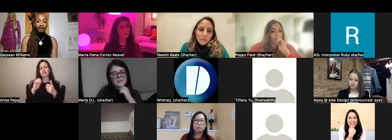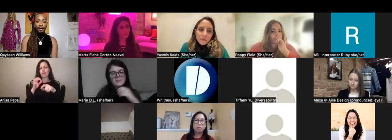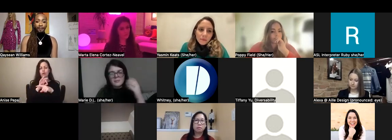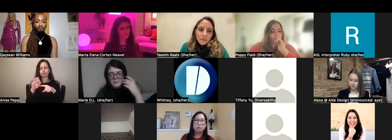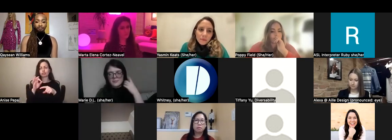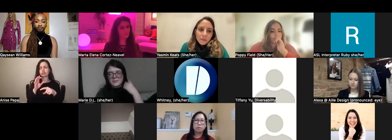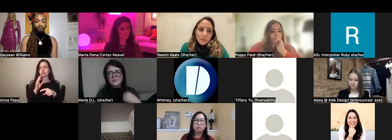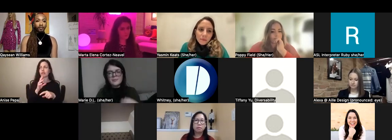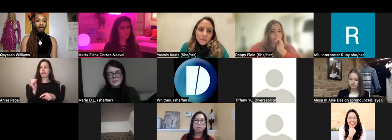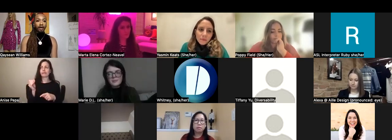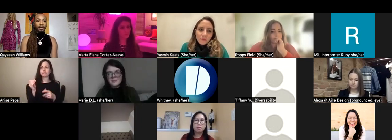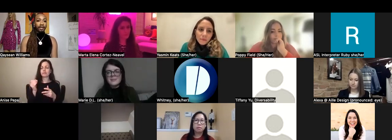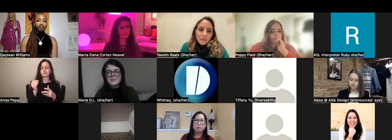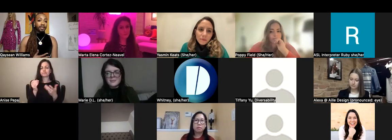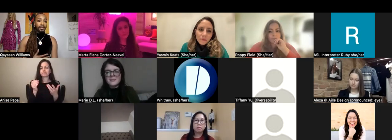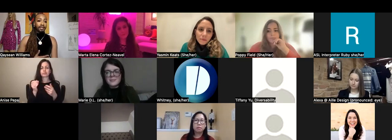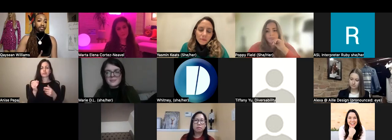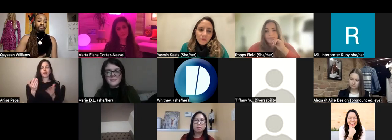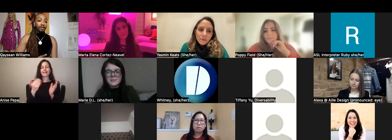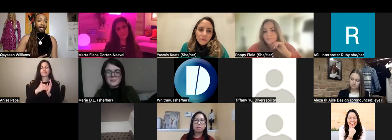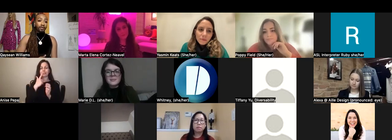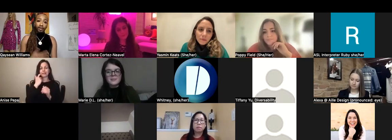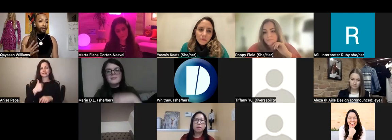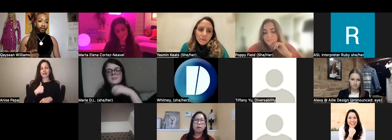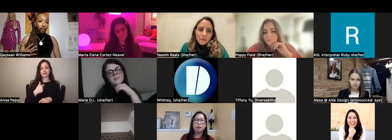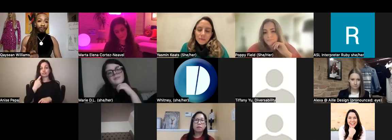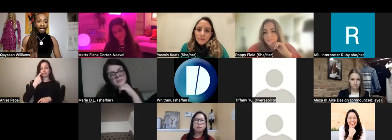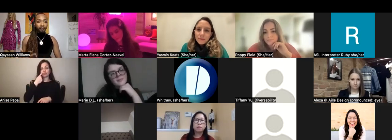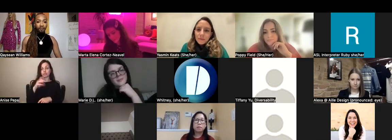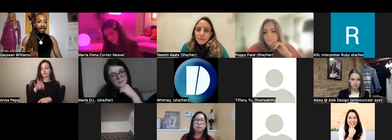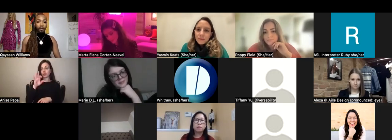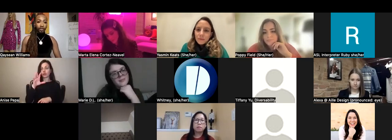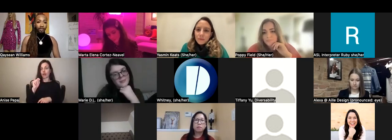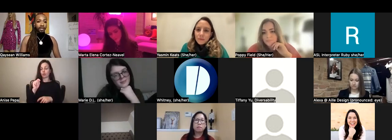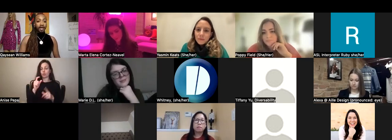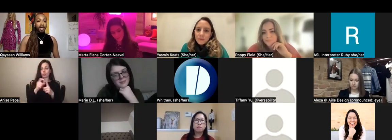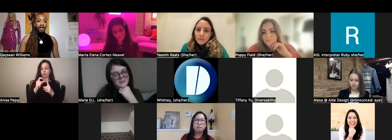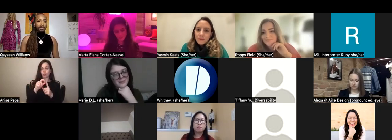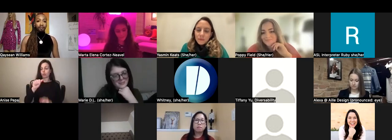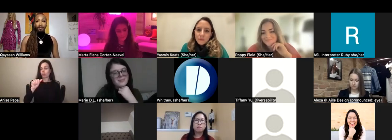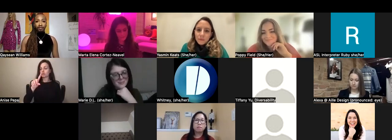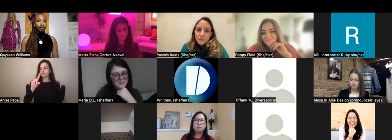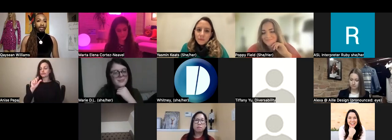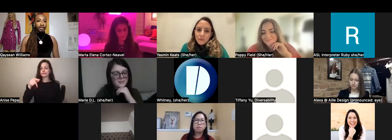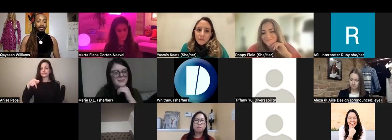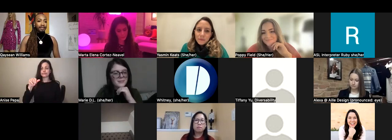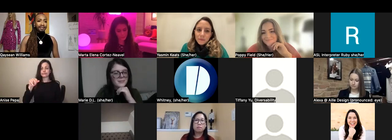that. Again, because I just found out what the term adaptive fashion was in